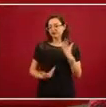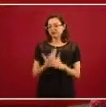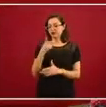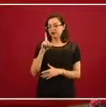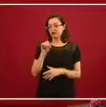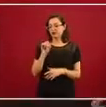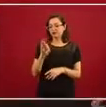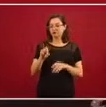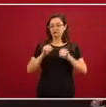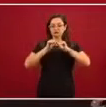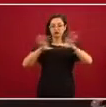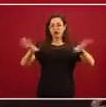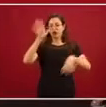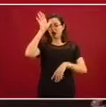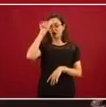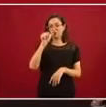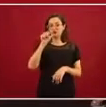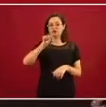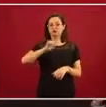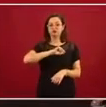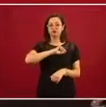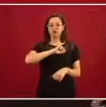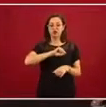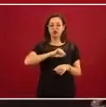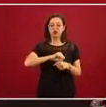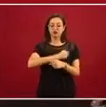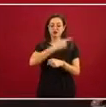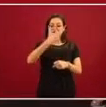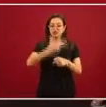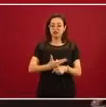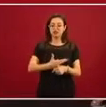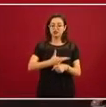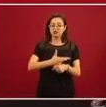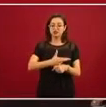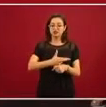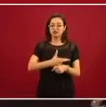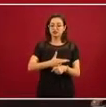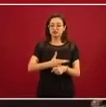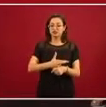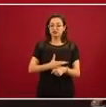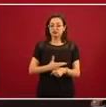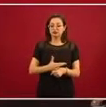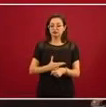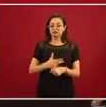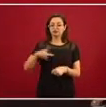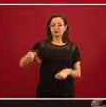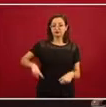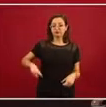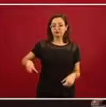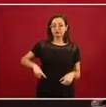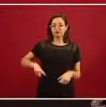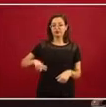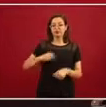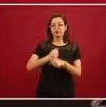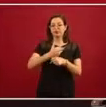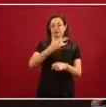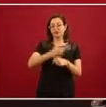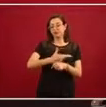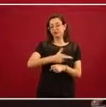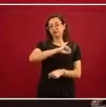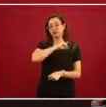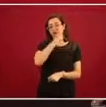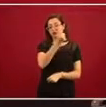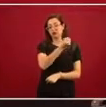they had more cases than they had originally thought? Thank you for the question. Yes, today there was a